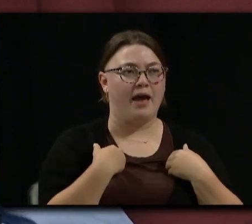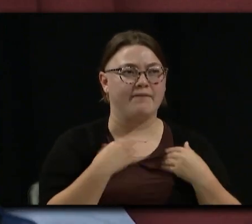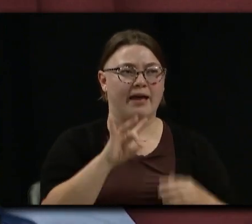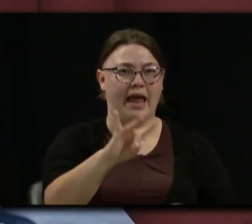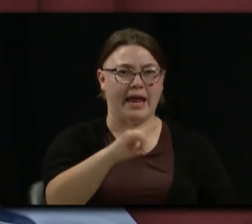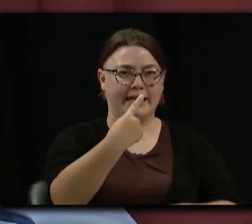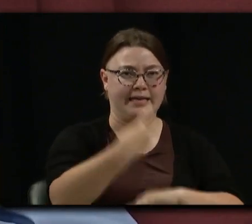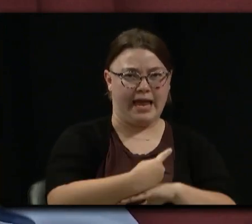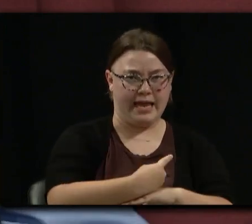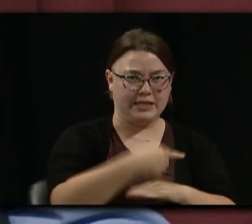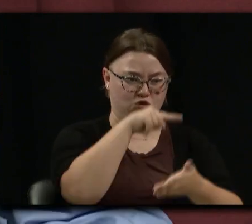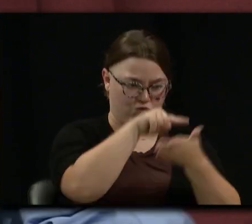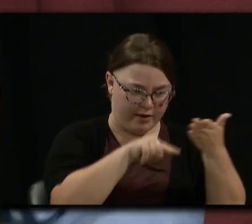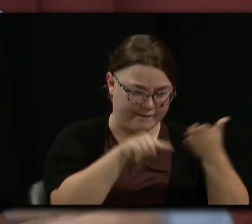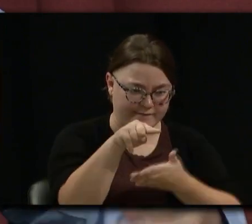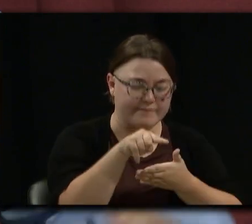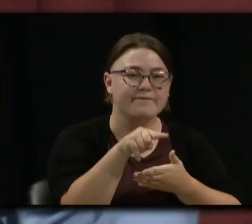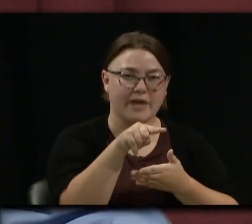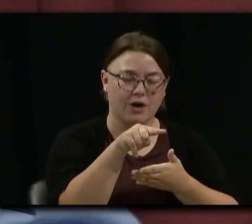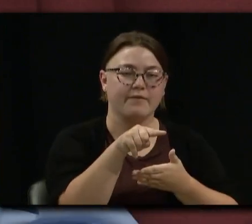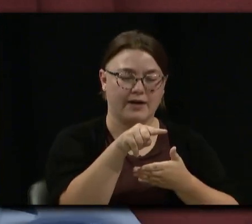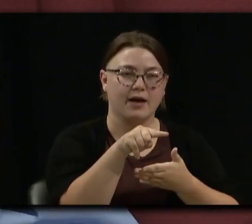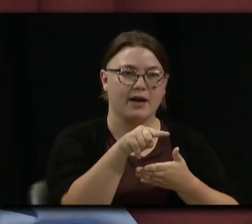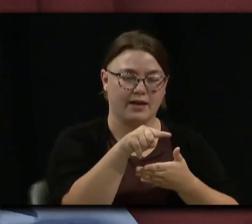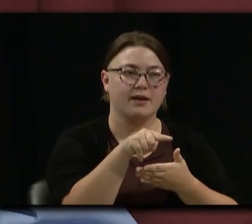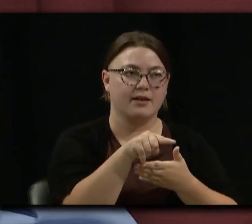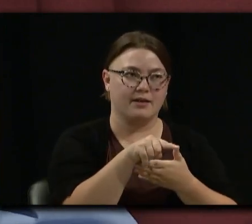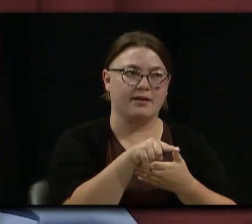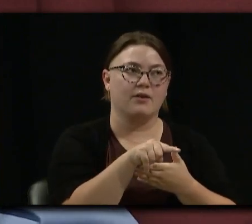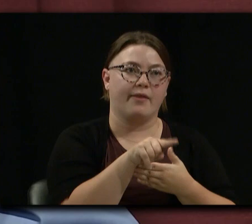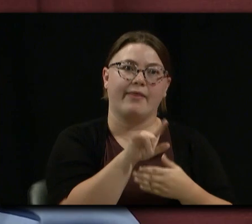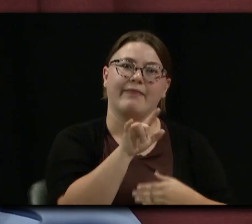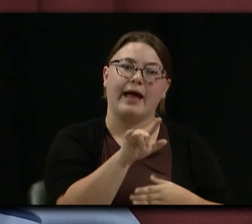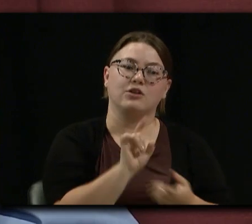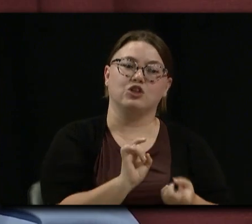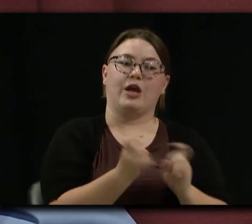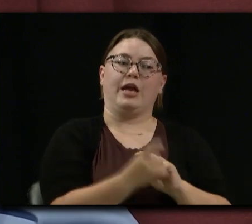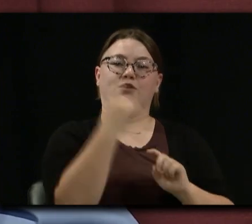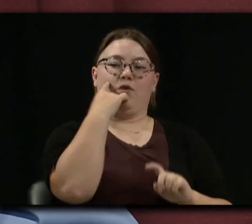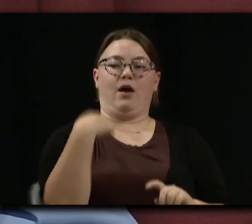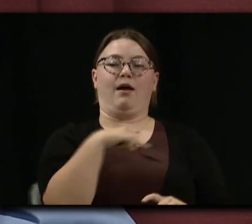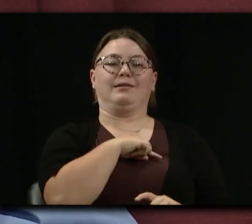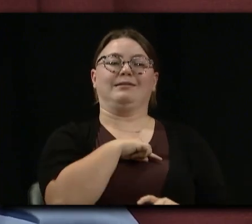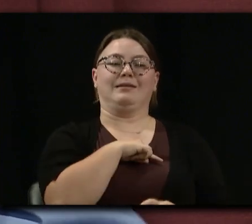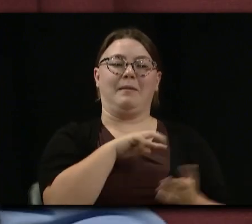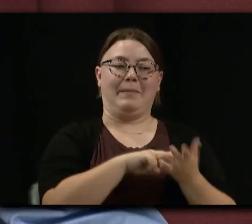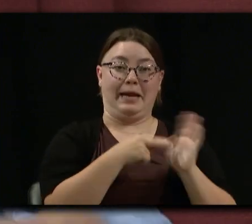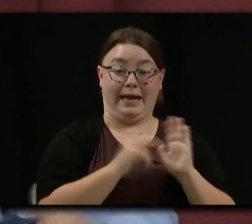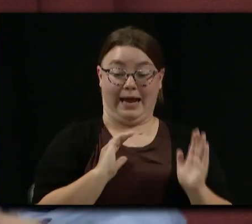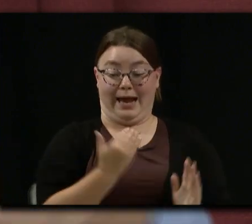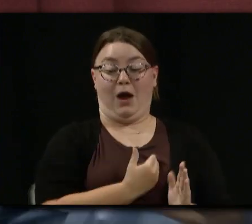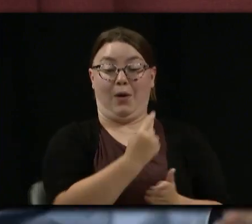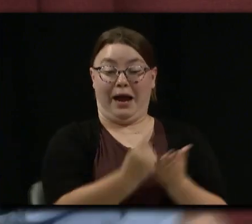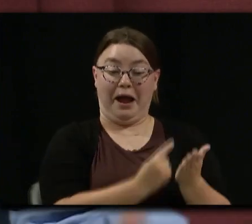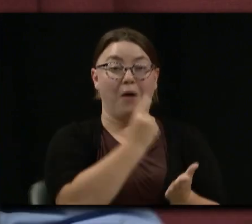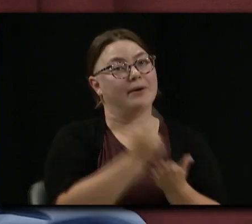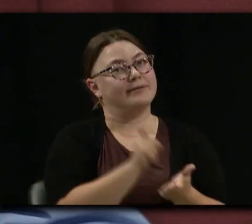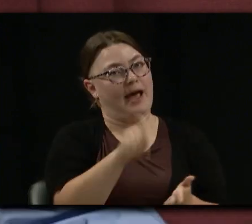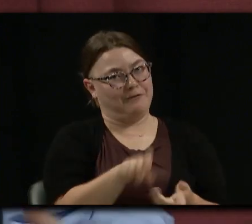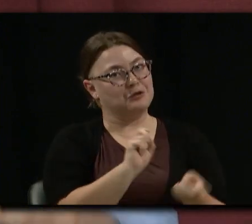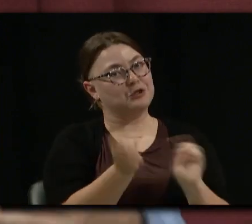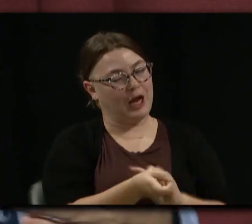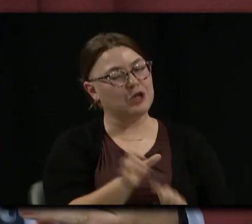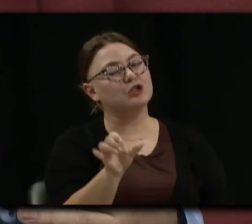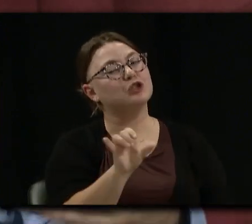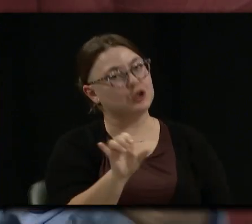we're continuing to work on that. That has been something that has been a slight change, so we've had to change some of our hours. Also to